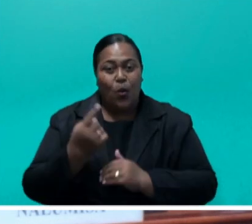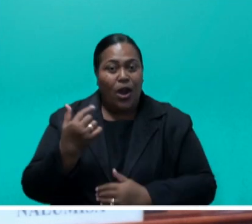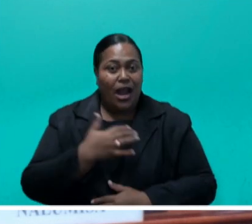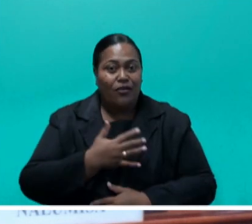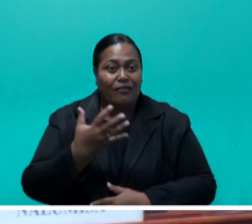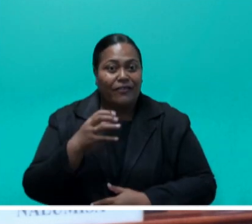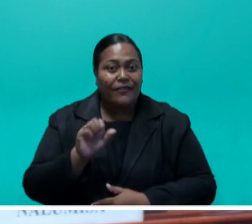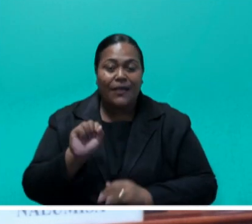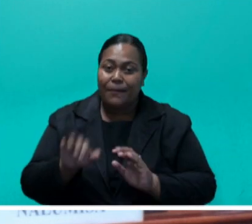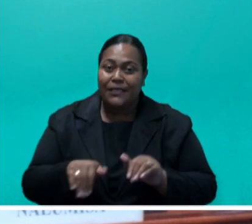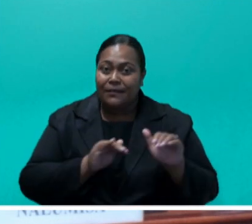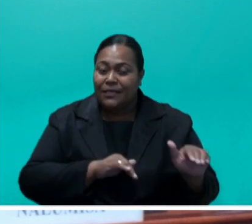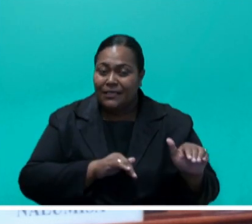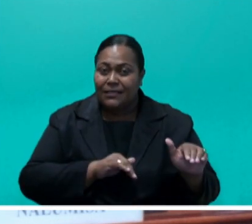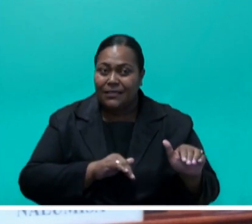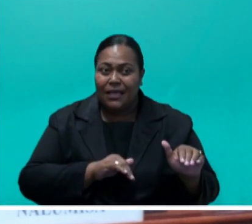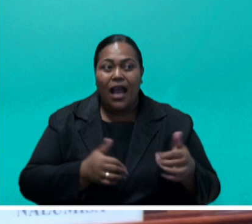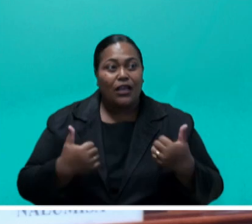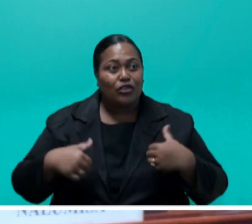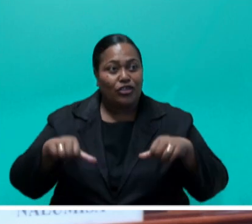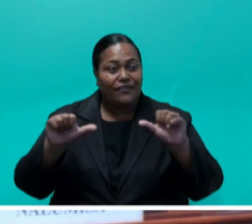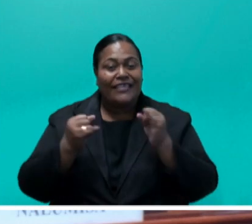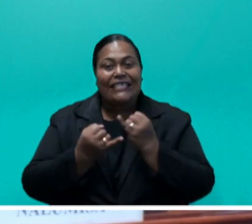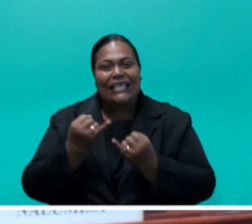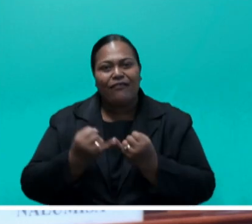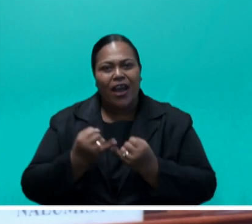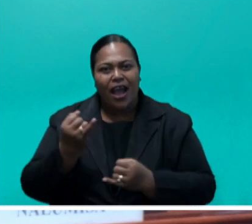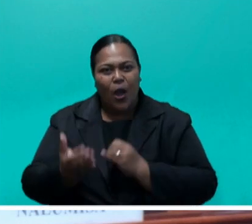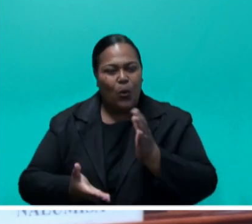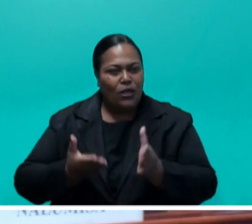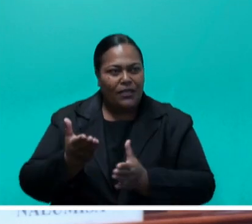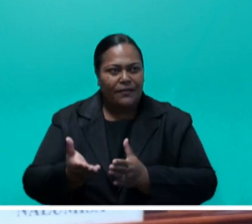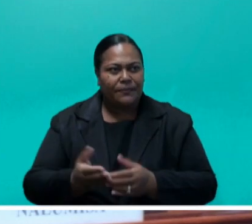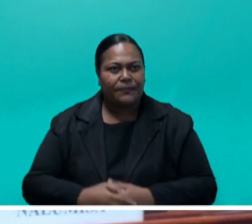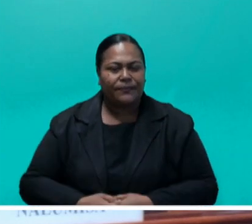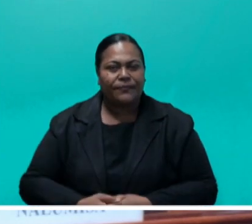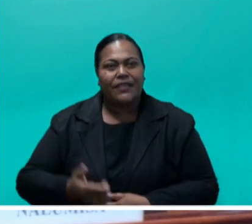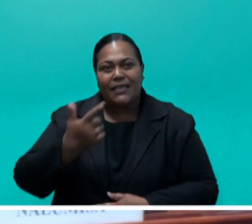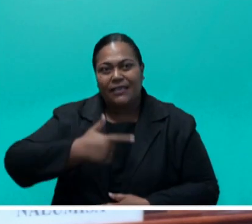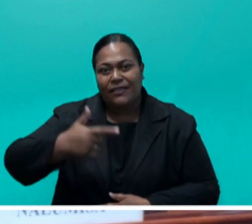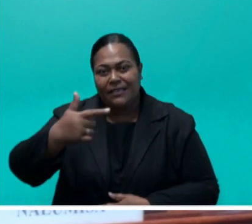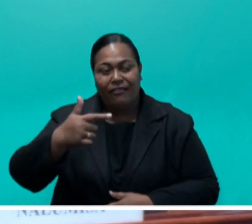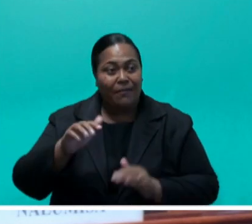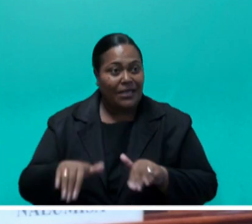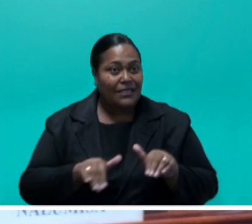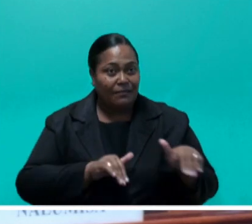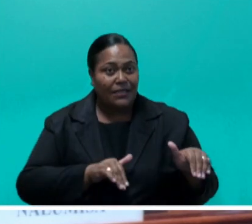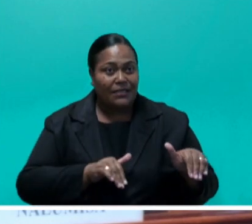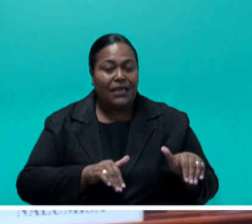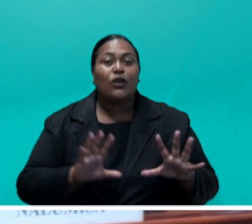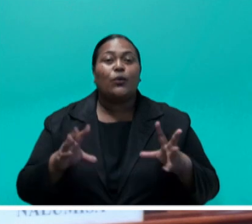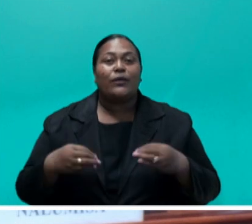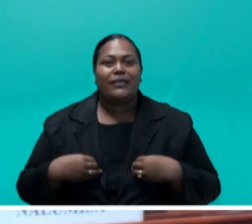115 participants achieved the silver award. 77 participants received